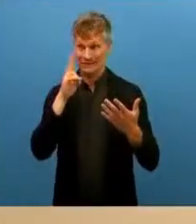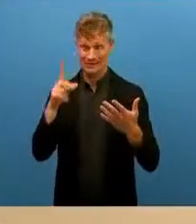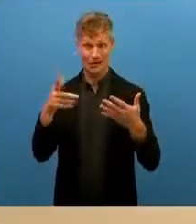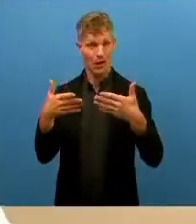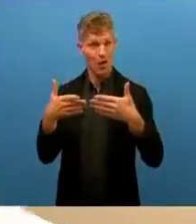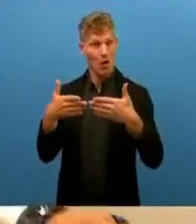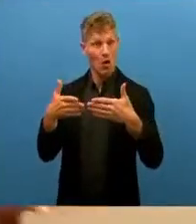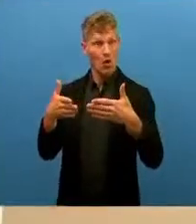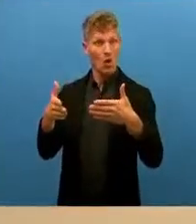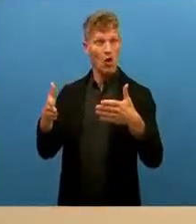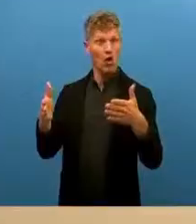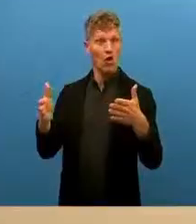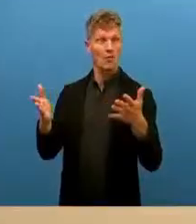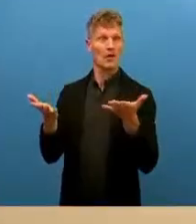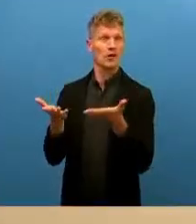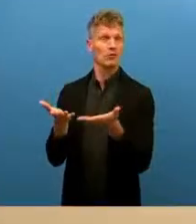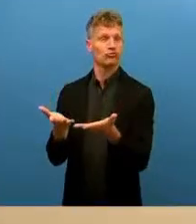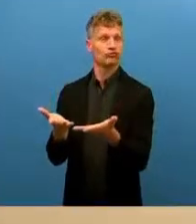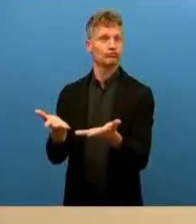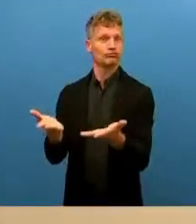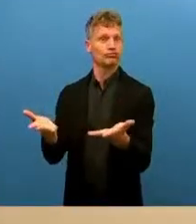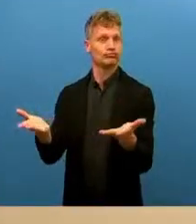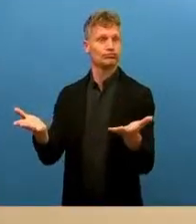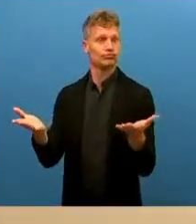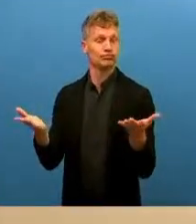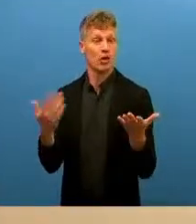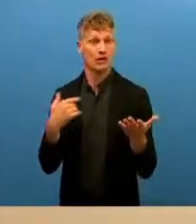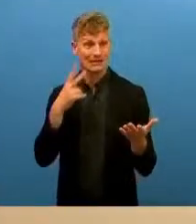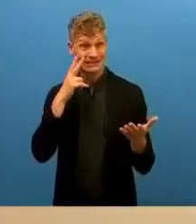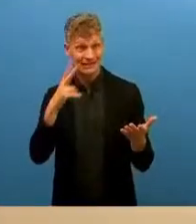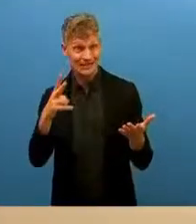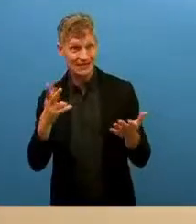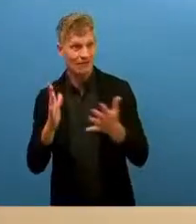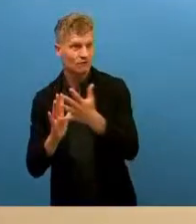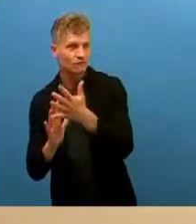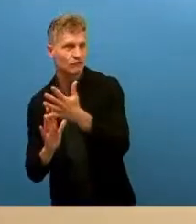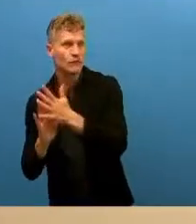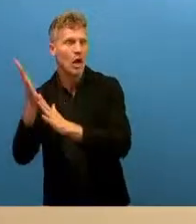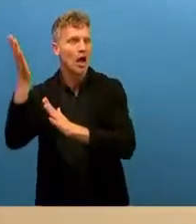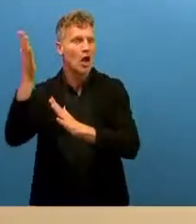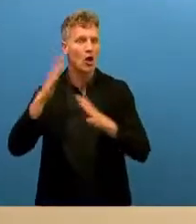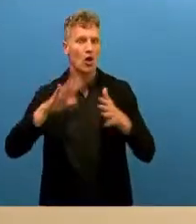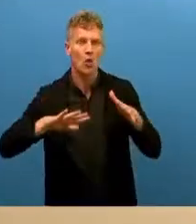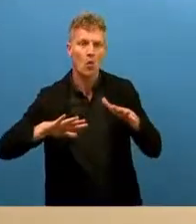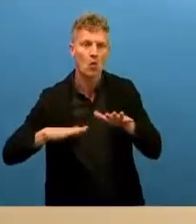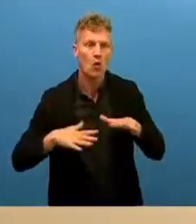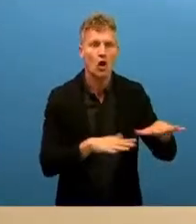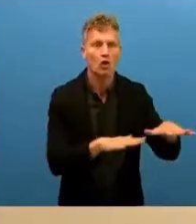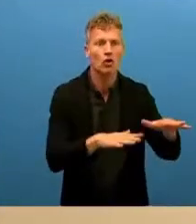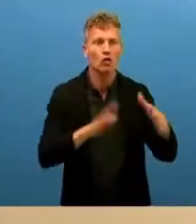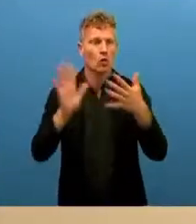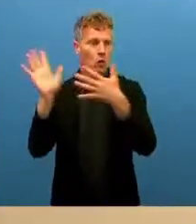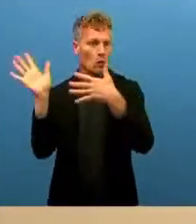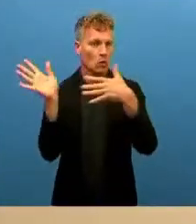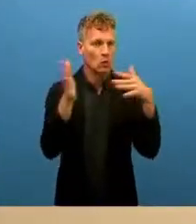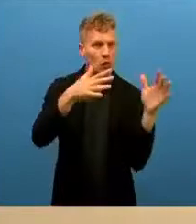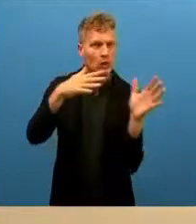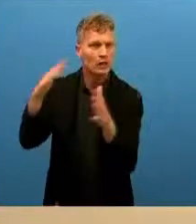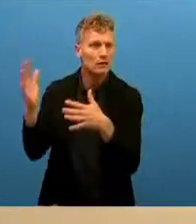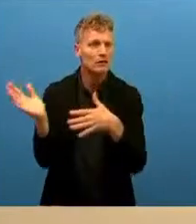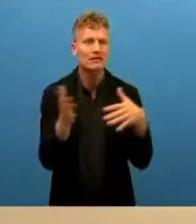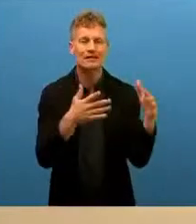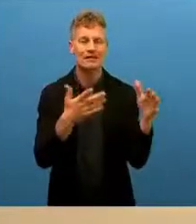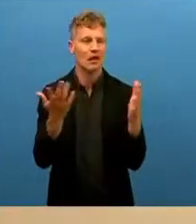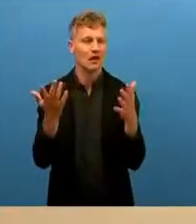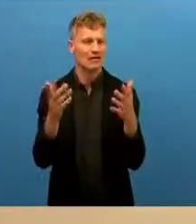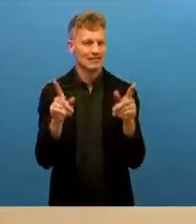with fire, when they are in harmony with water and use winds, they follow the